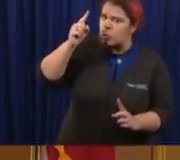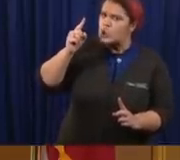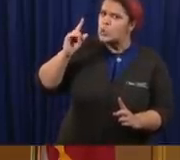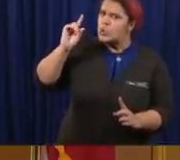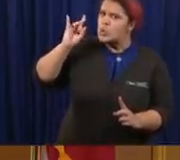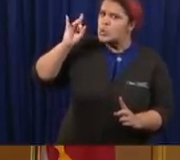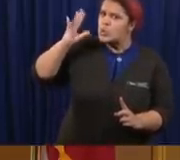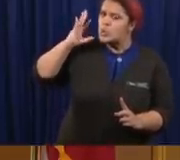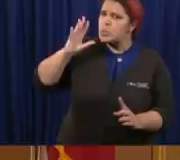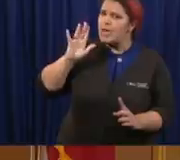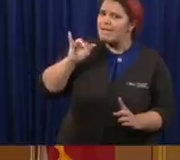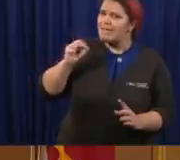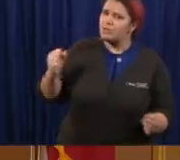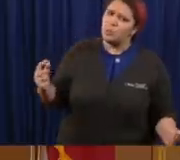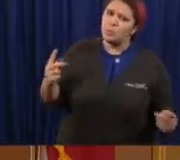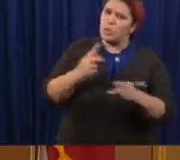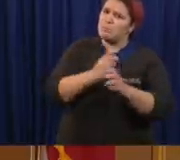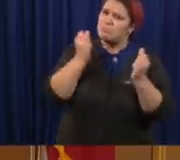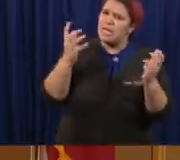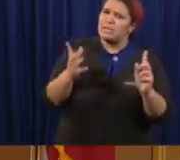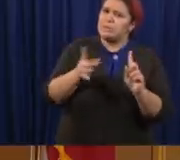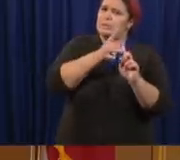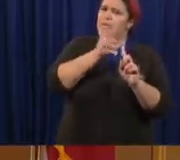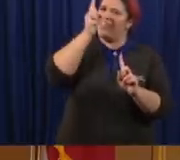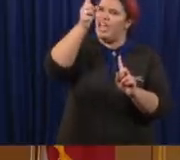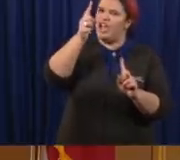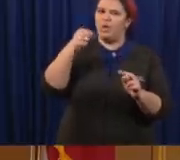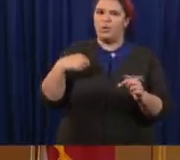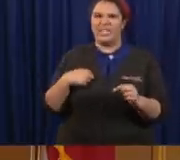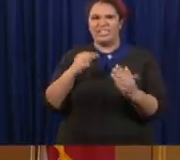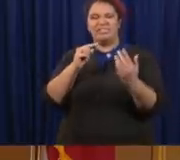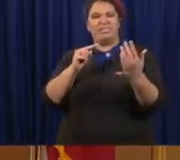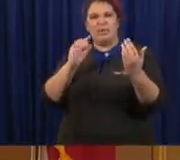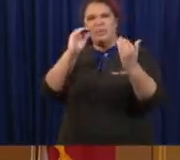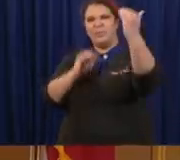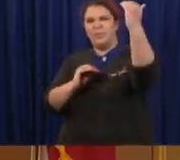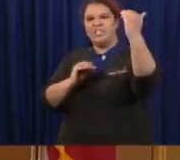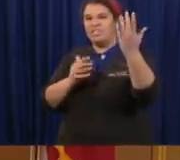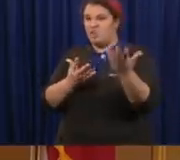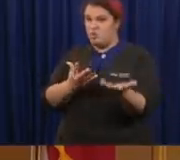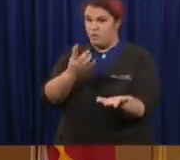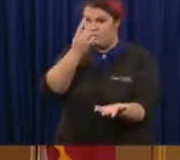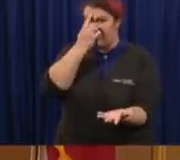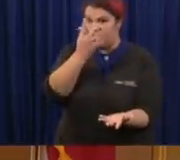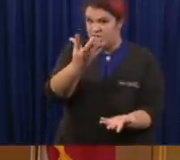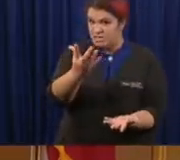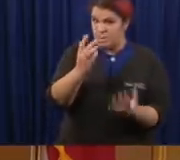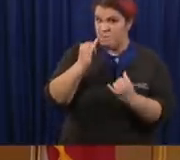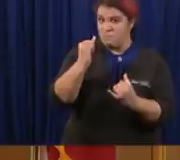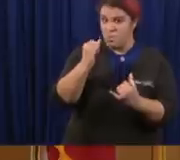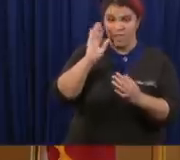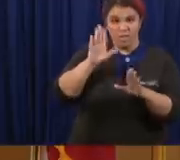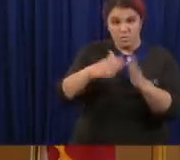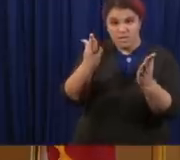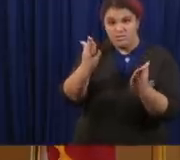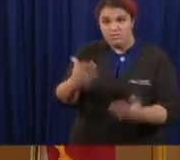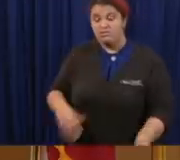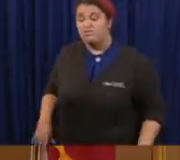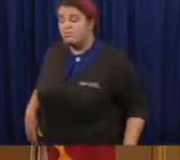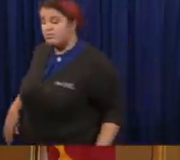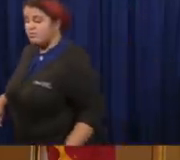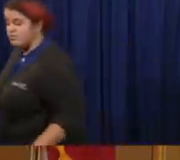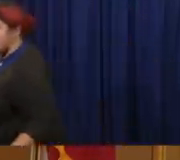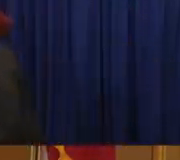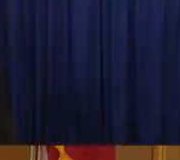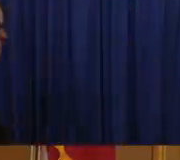said, I talk to other governors a lot. It's a great way to share ideas, kind